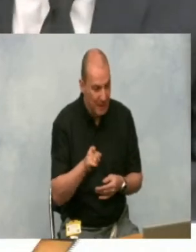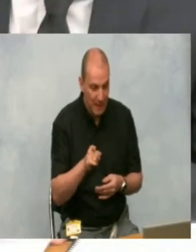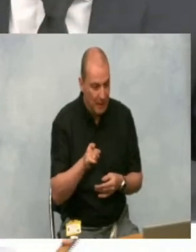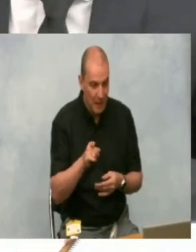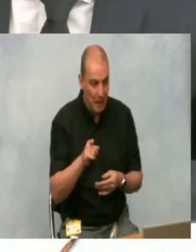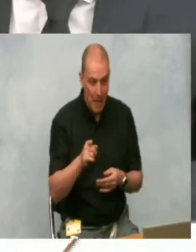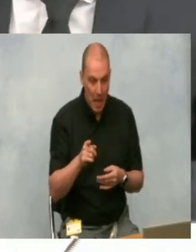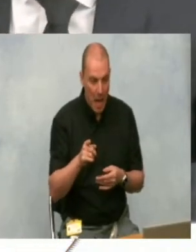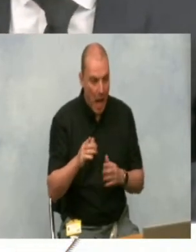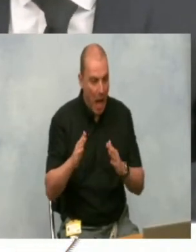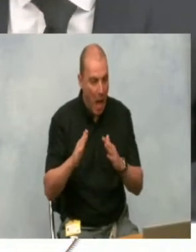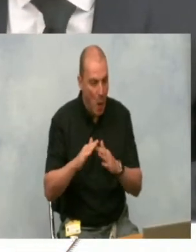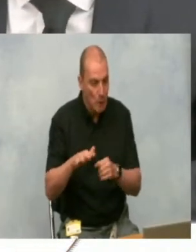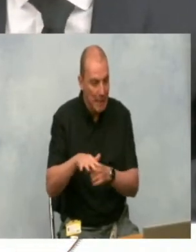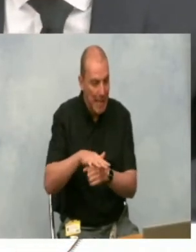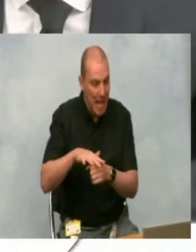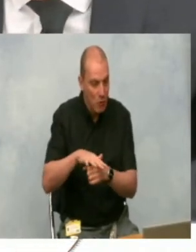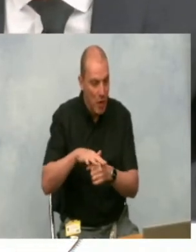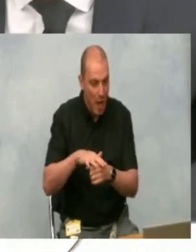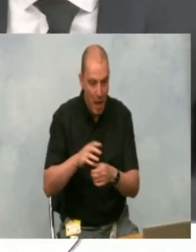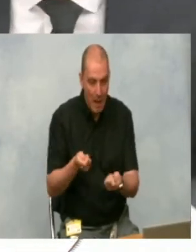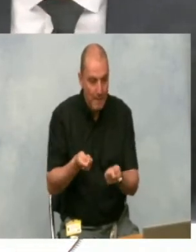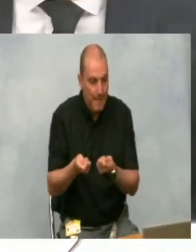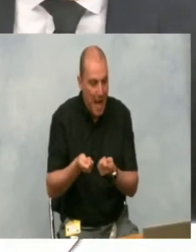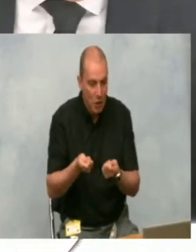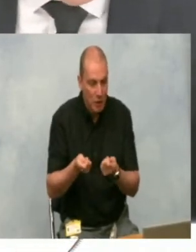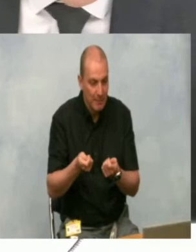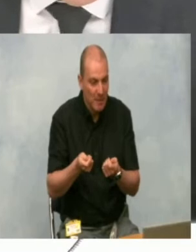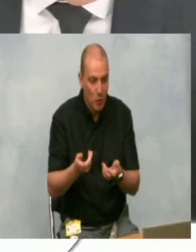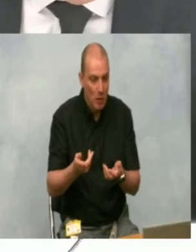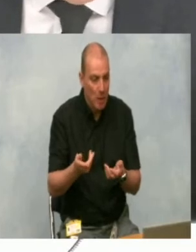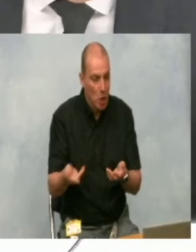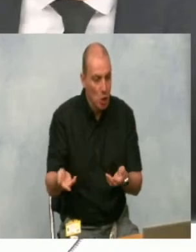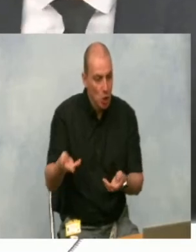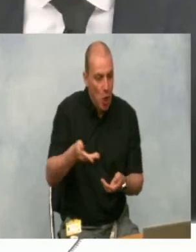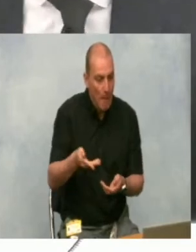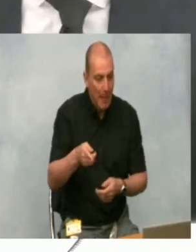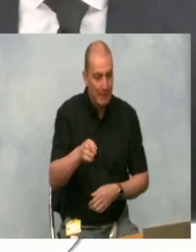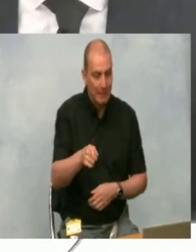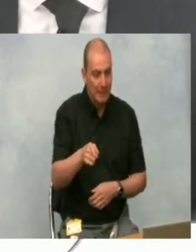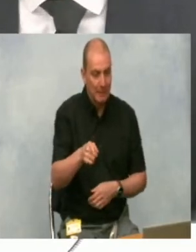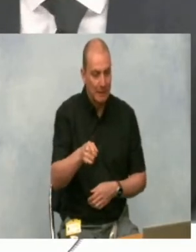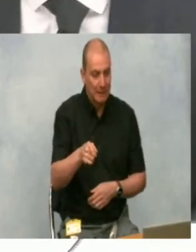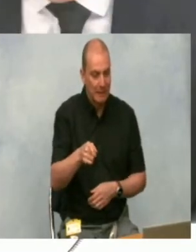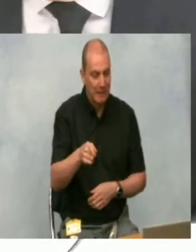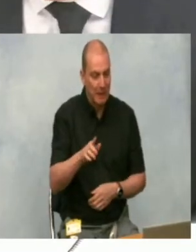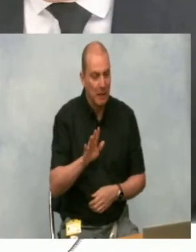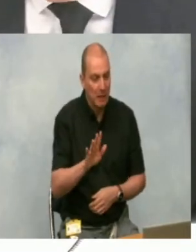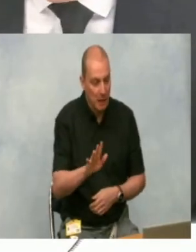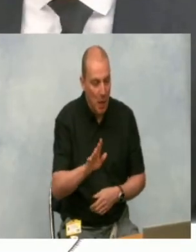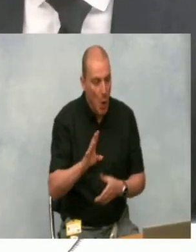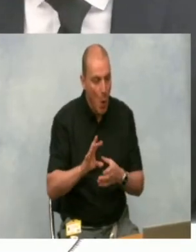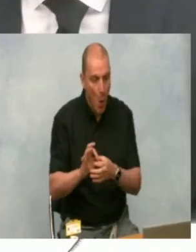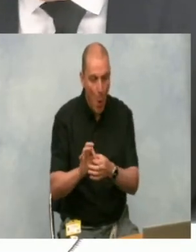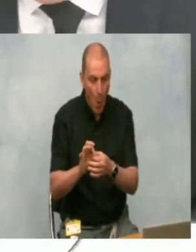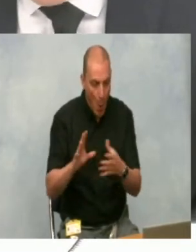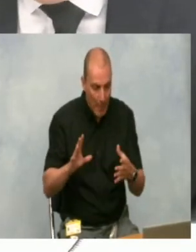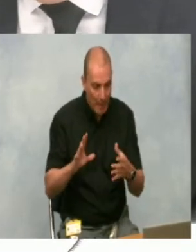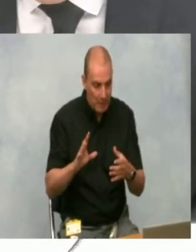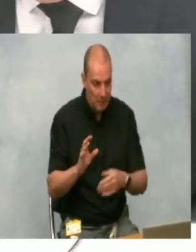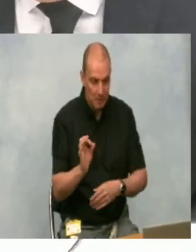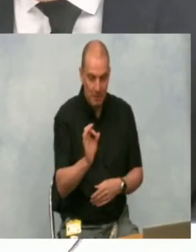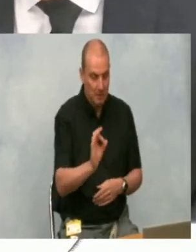housing area, to declare the property surplus. It's not required for homelessness, and it's